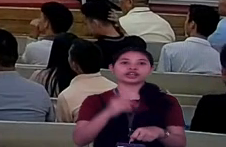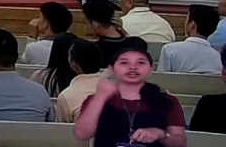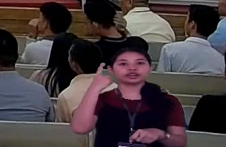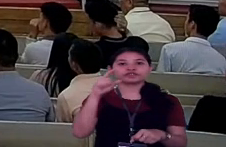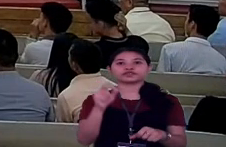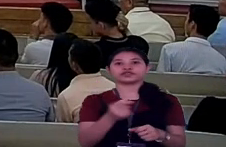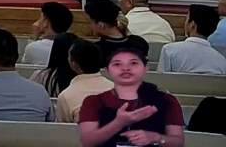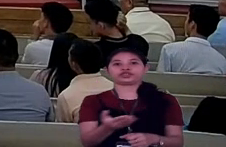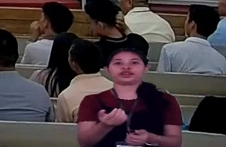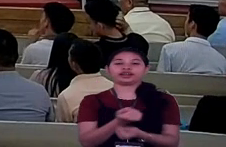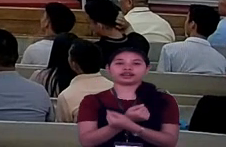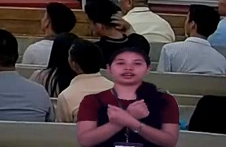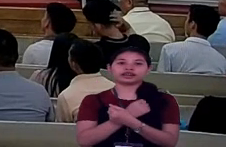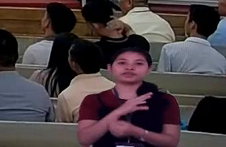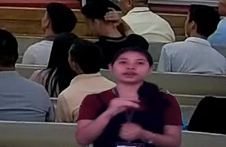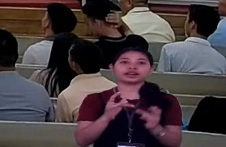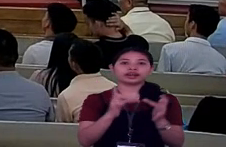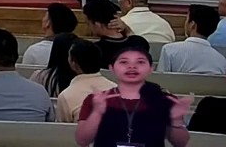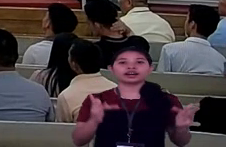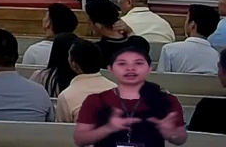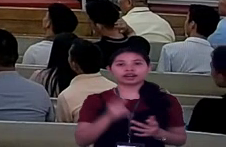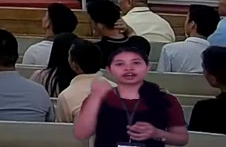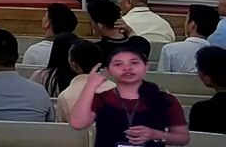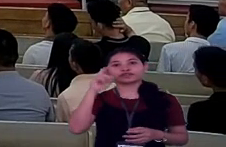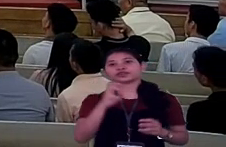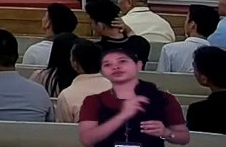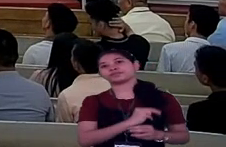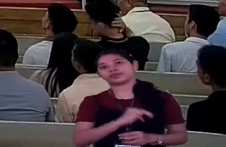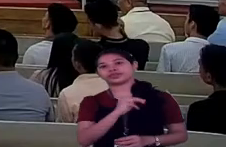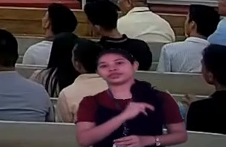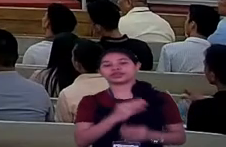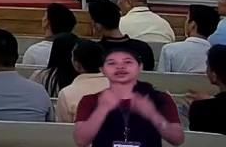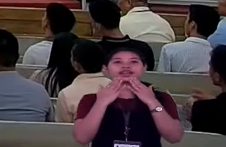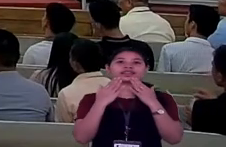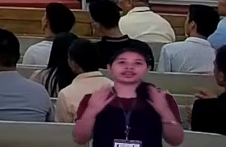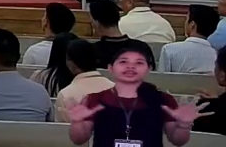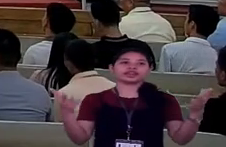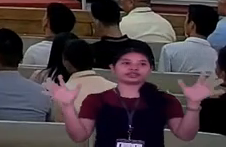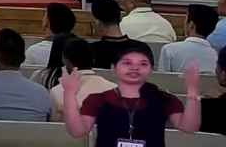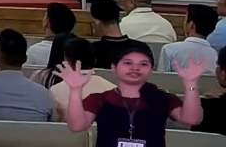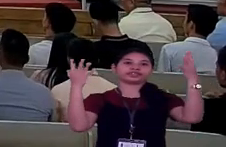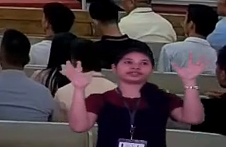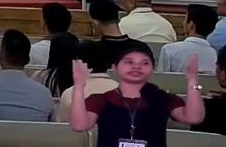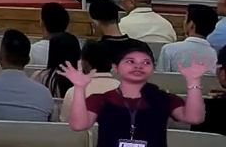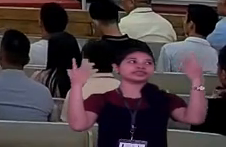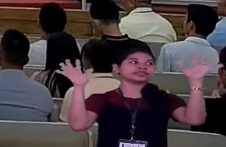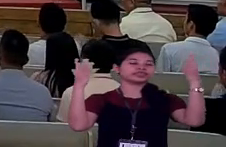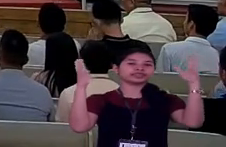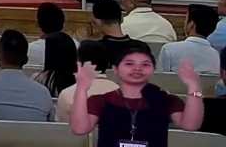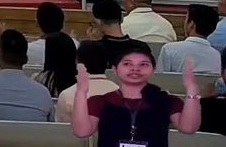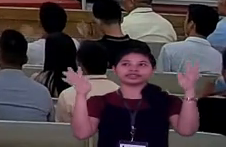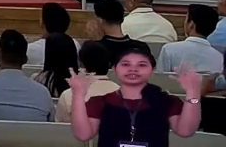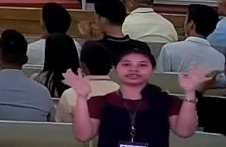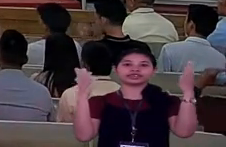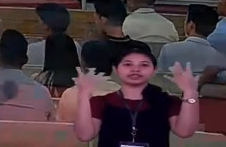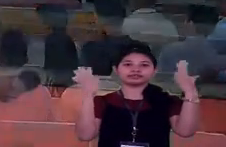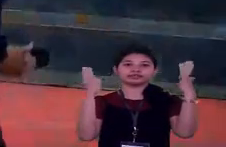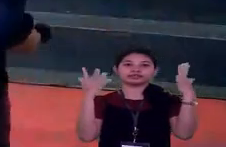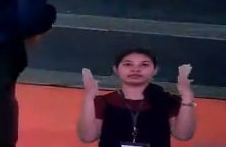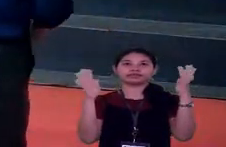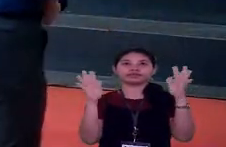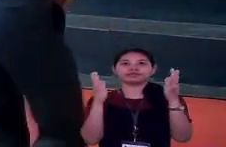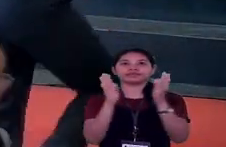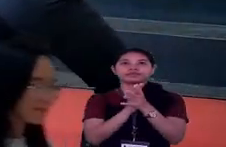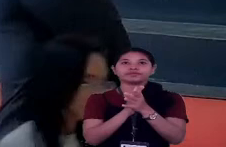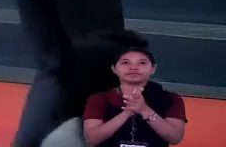and heart for missions. Thank you, Paul. Amen. Give a big hand to our missionaries of the foreign land. As you